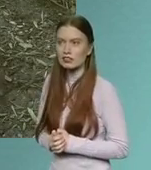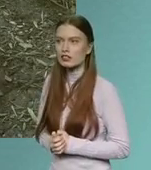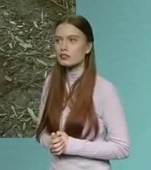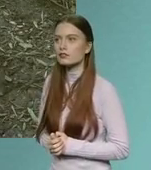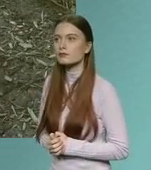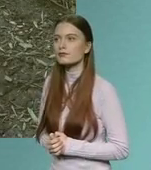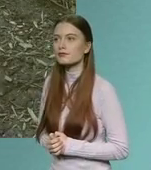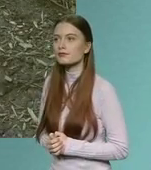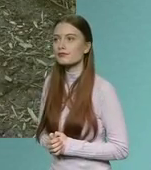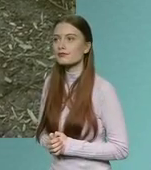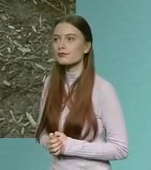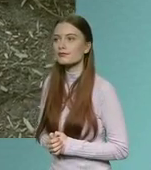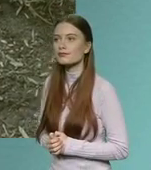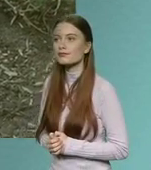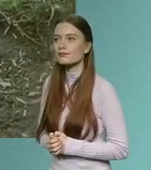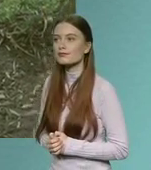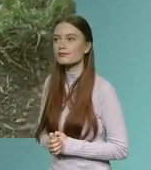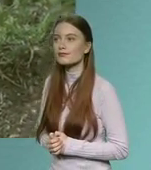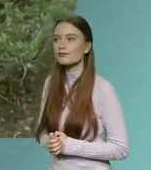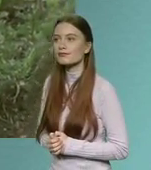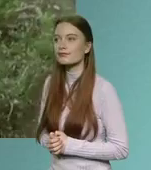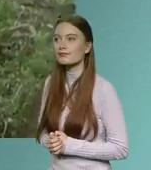the Ozraptor, then runs off as it tries to bite it.